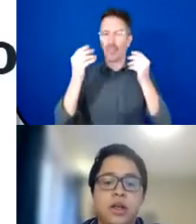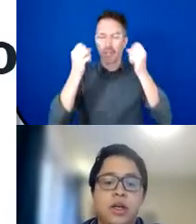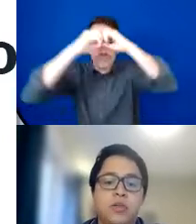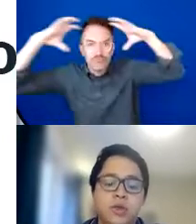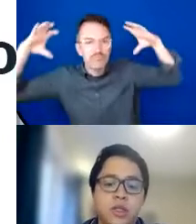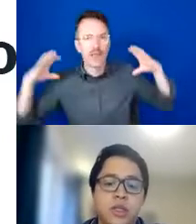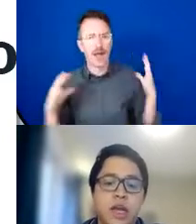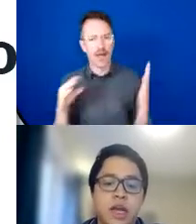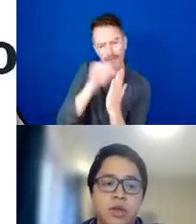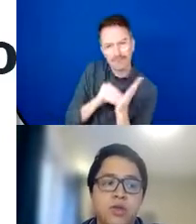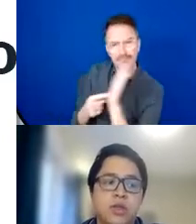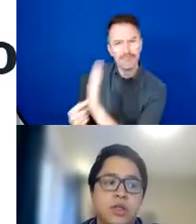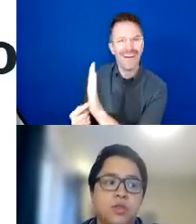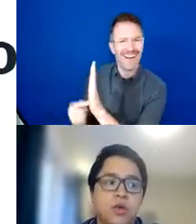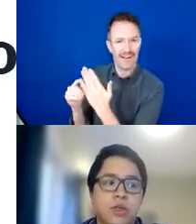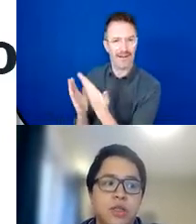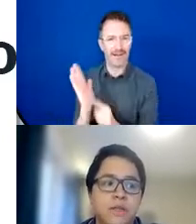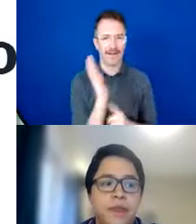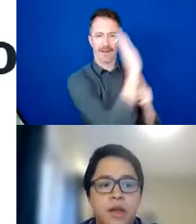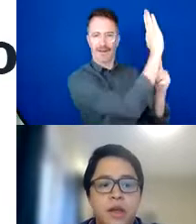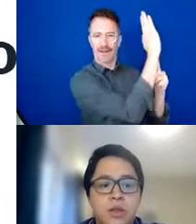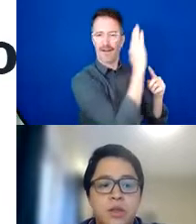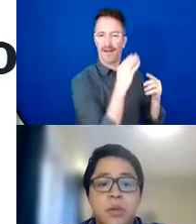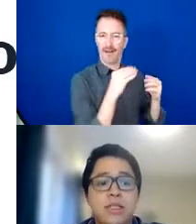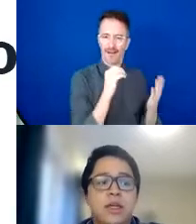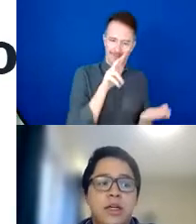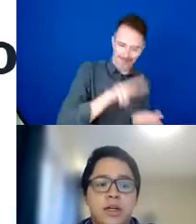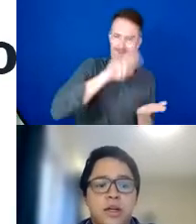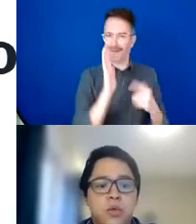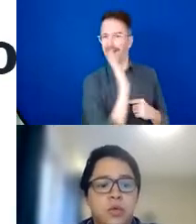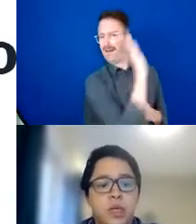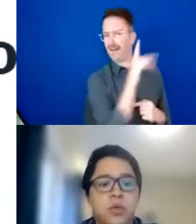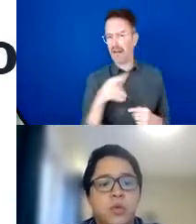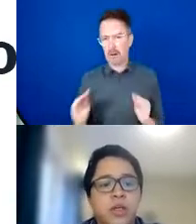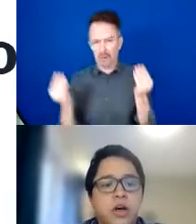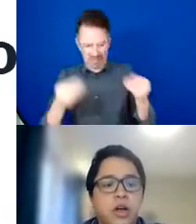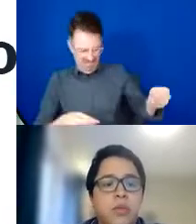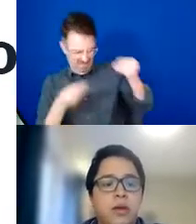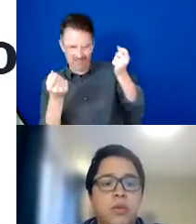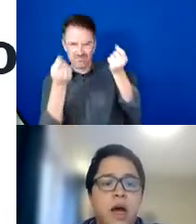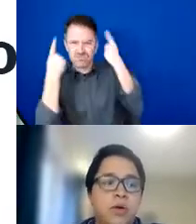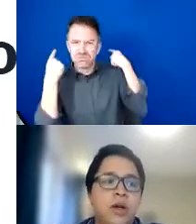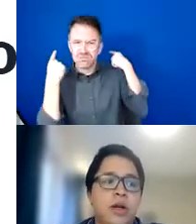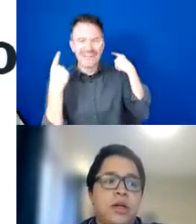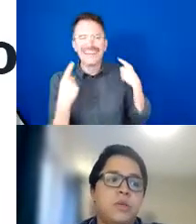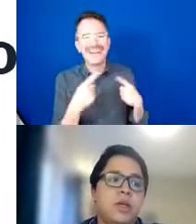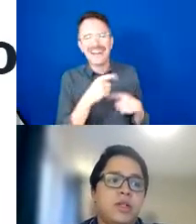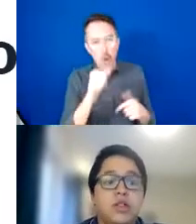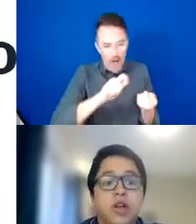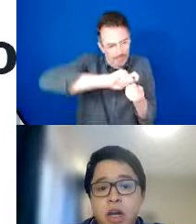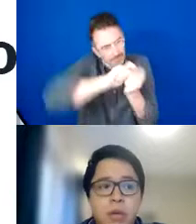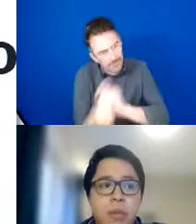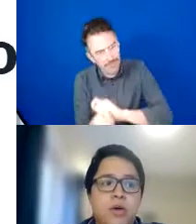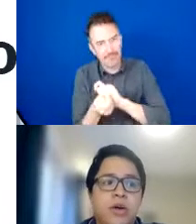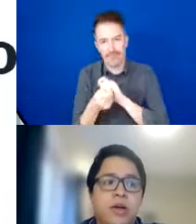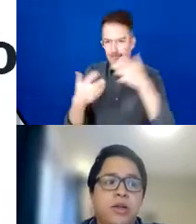and quality resources that can be used to these purposes. So basically, the reason why we're talking about power is because